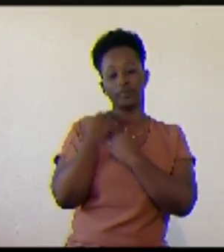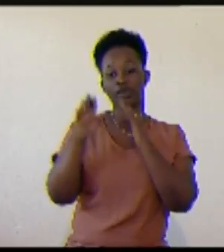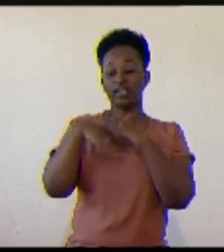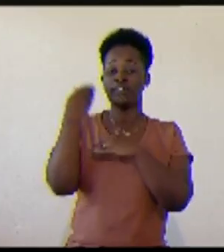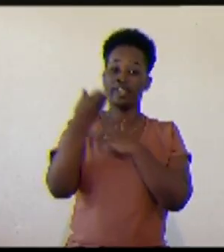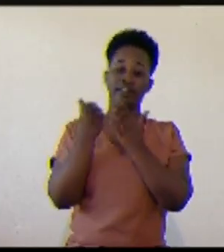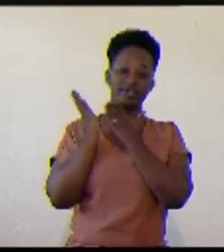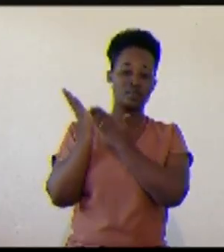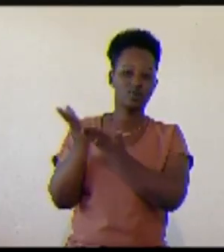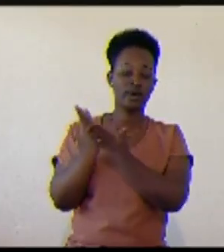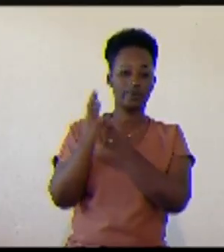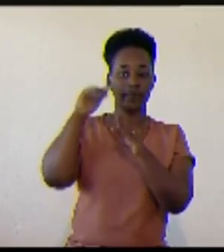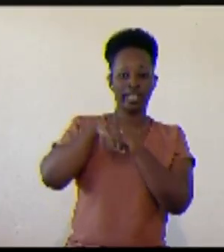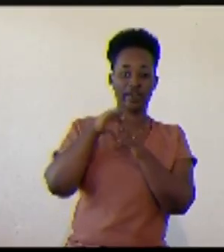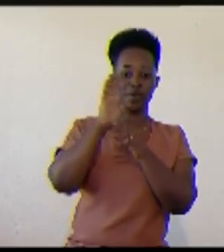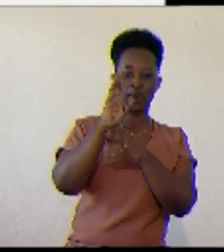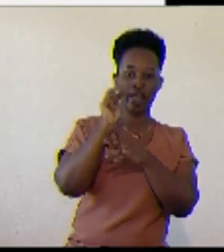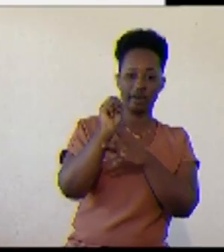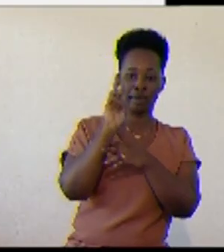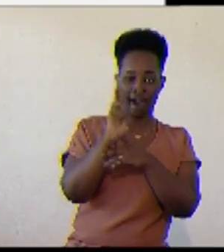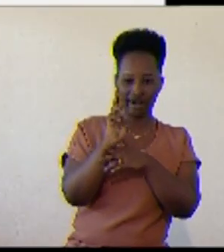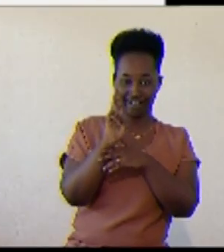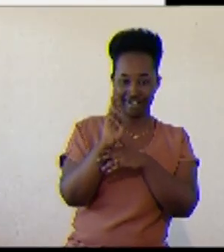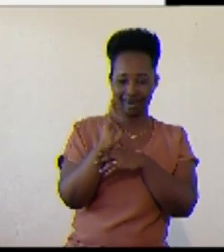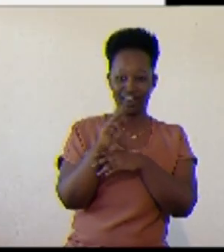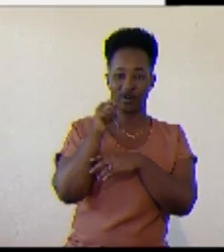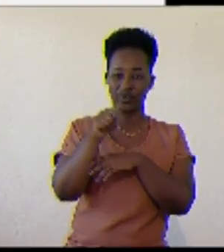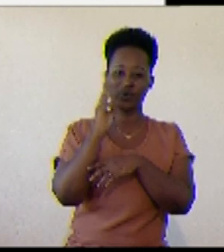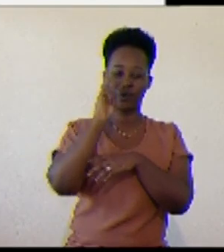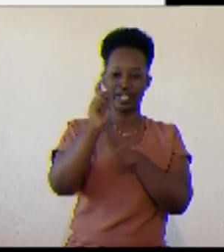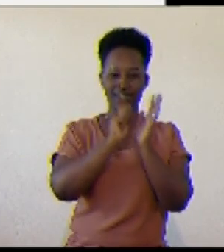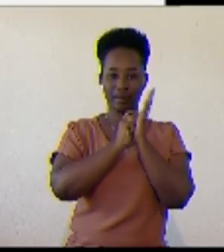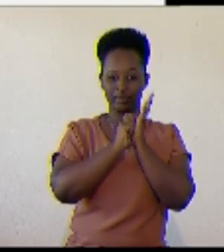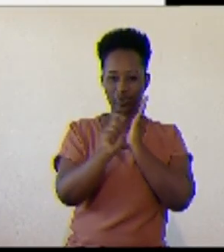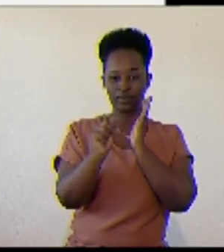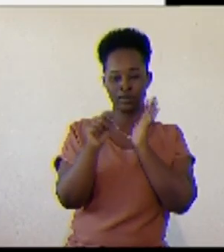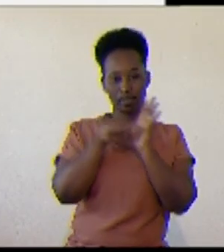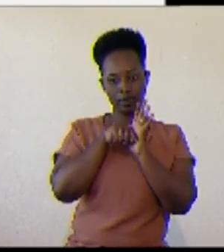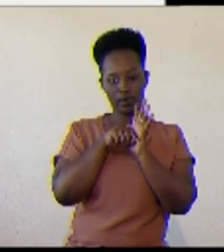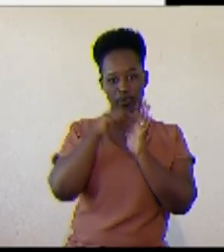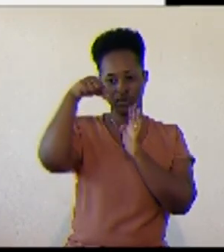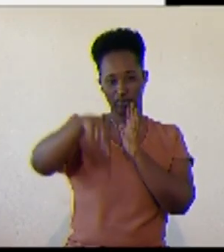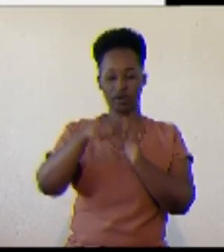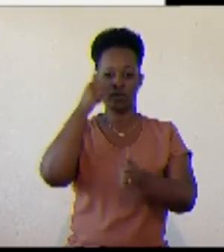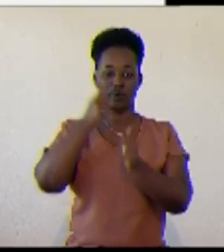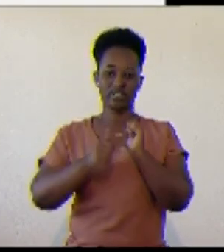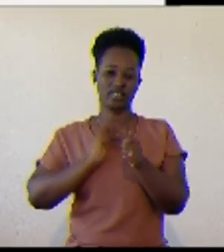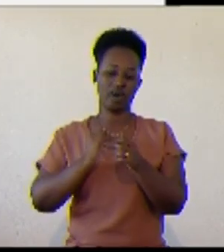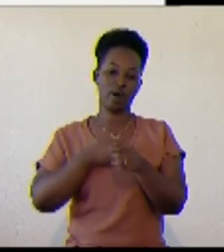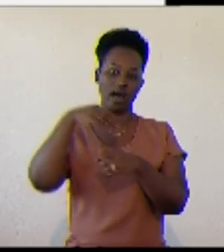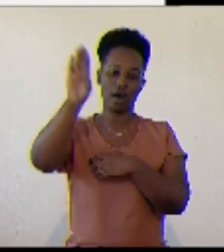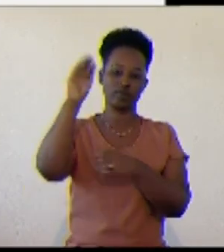Then this one, in your marginal revenue function, you will substitute in Q, which is our output, equaling to